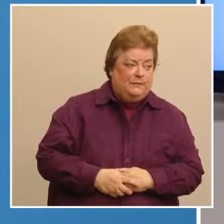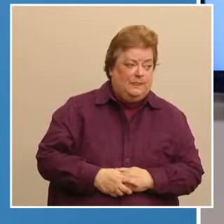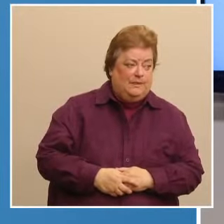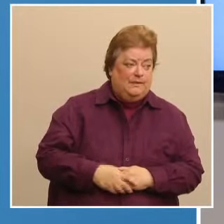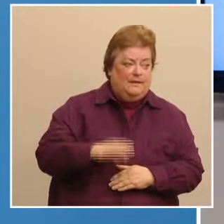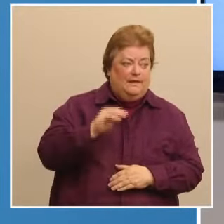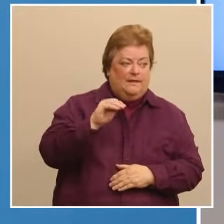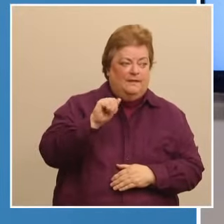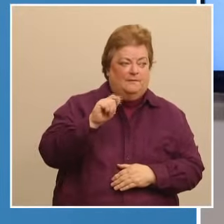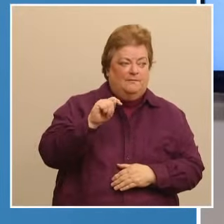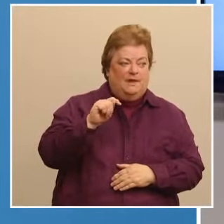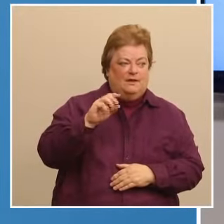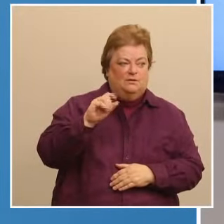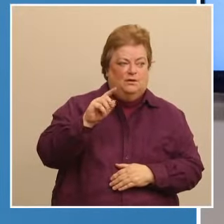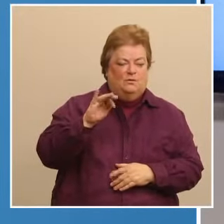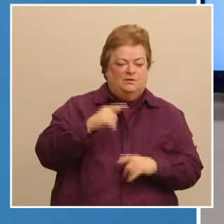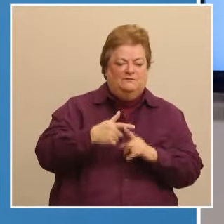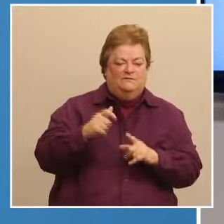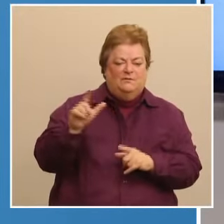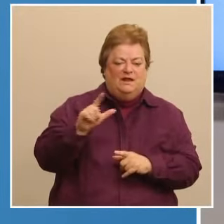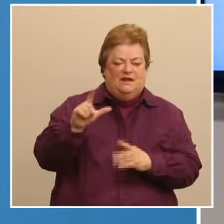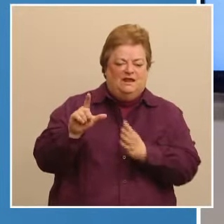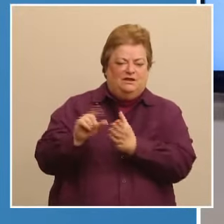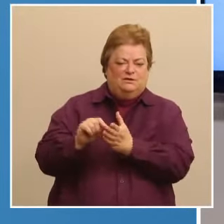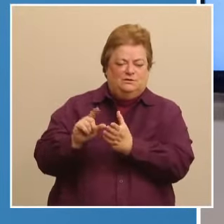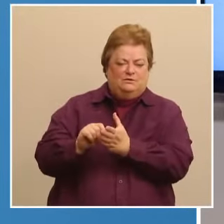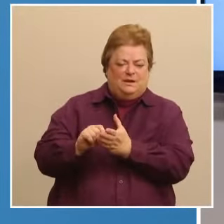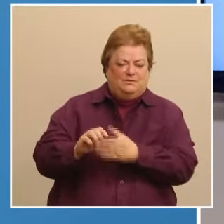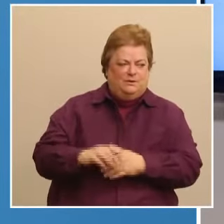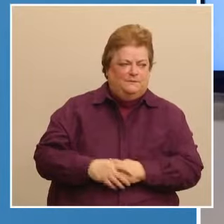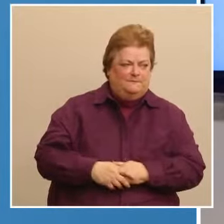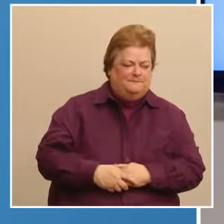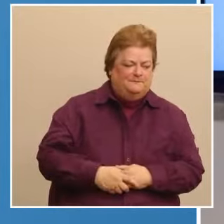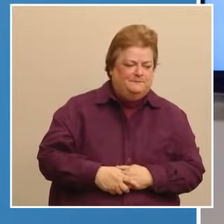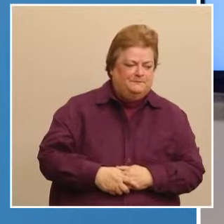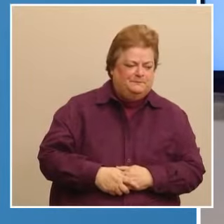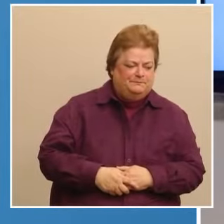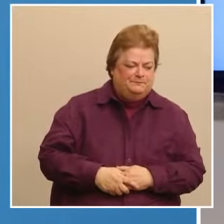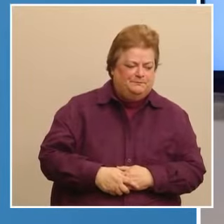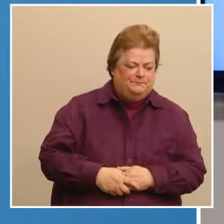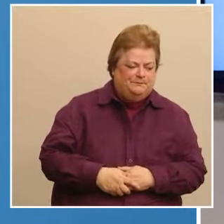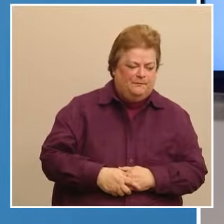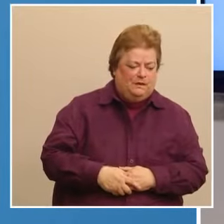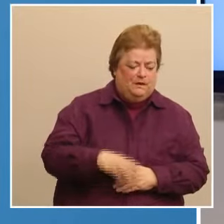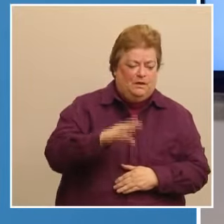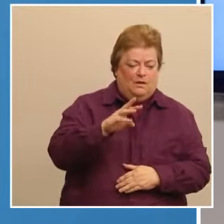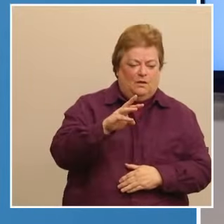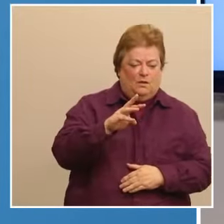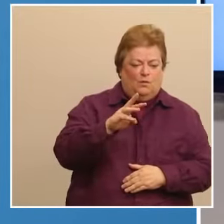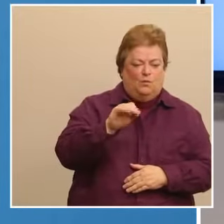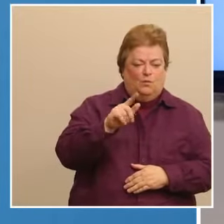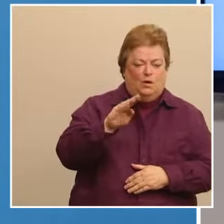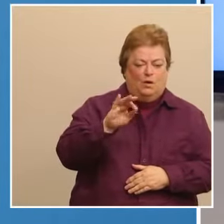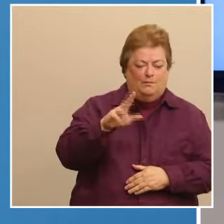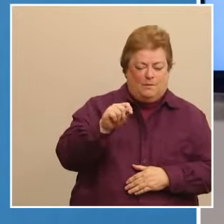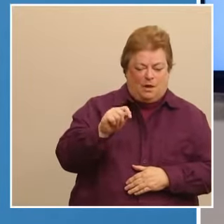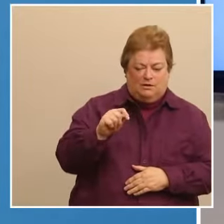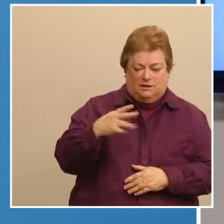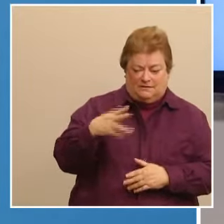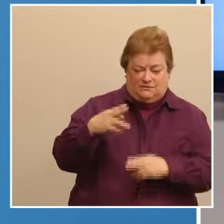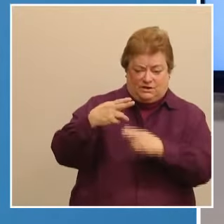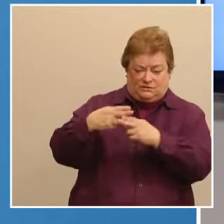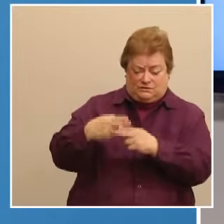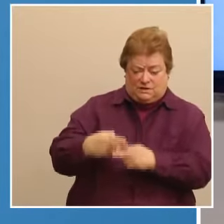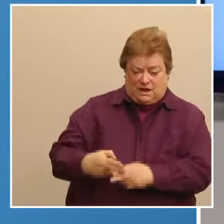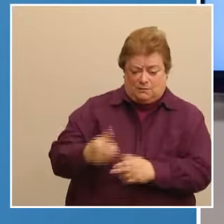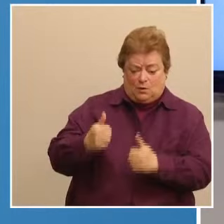Pat, this is Matt Olberding with the Journal-Star. I have a couple of follow-up questions for you. So Walmart announced today the locations that they're going